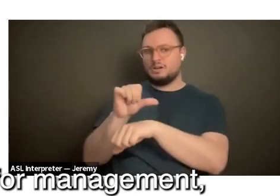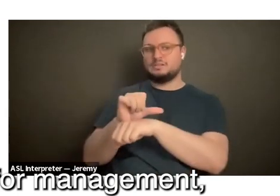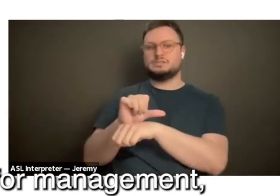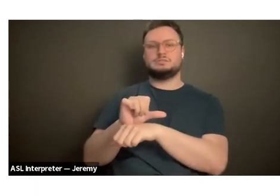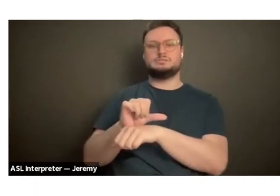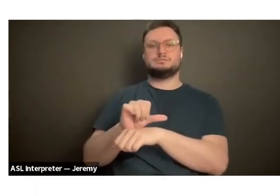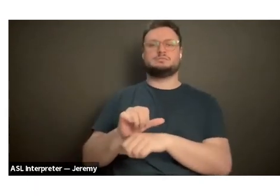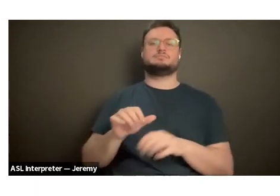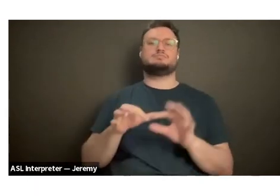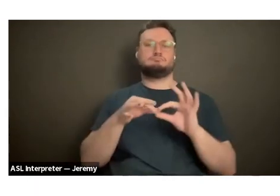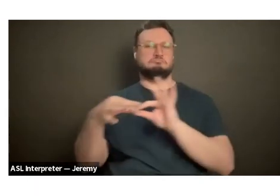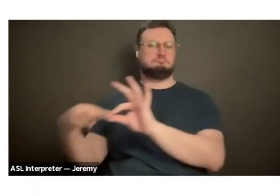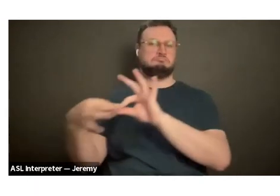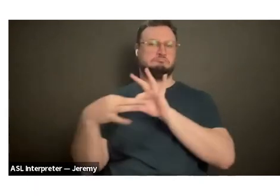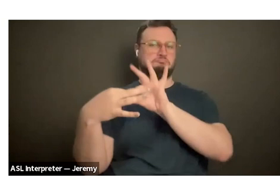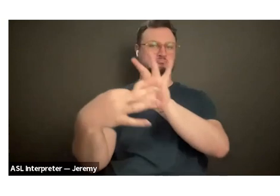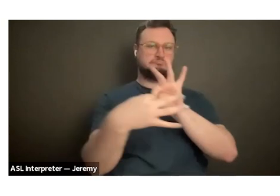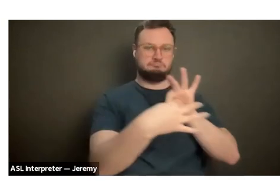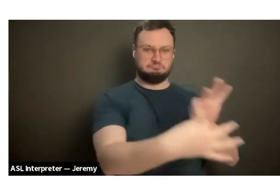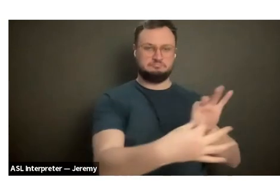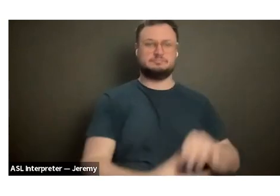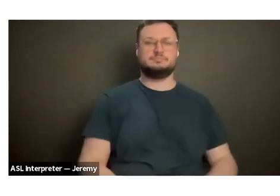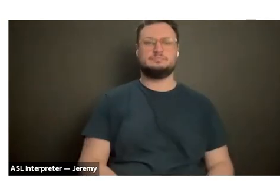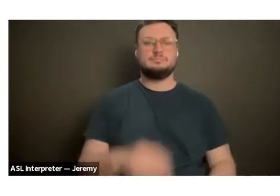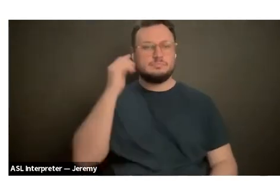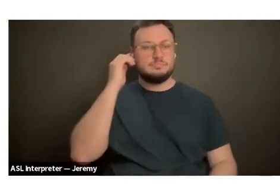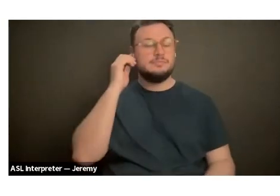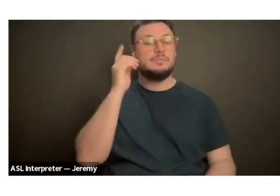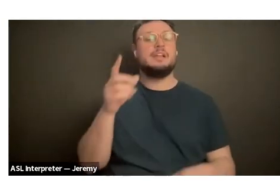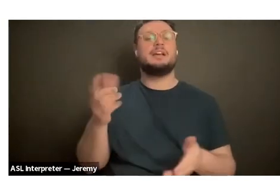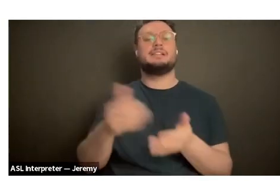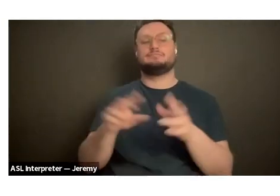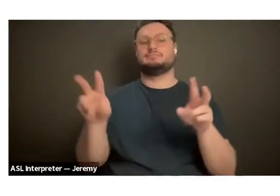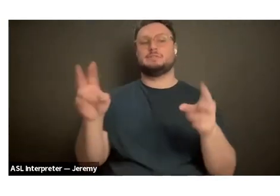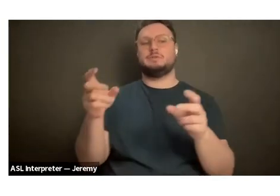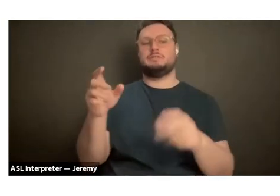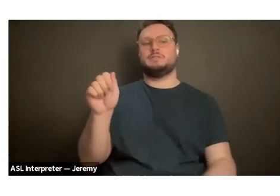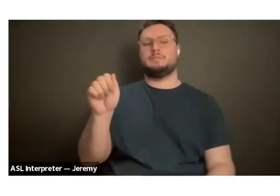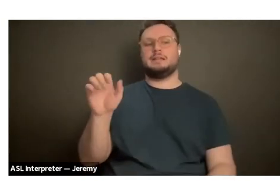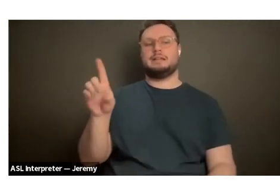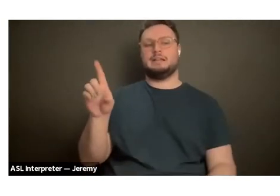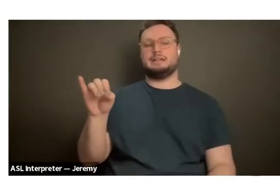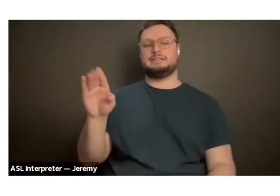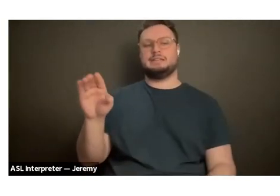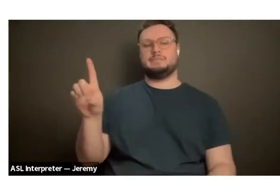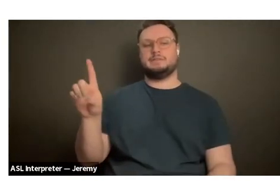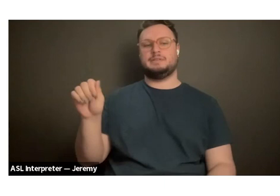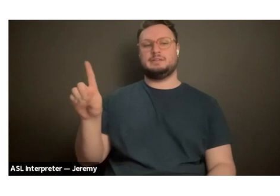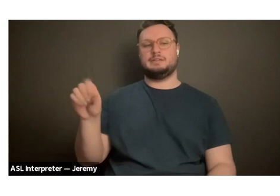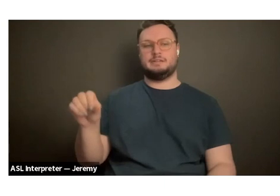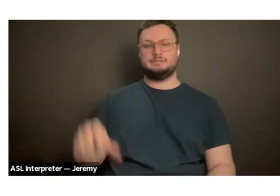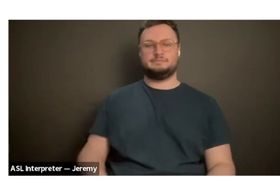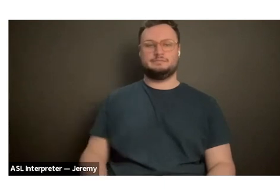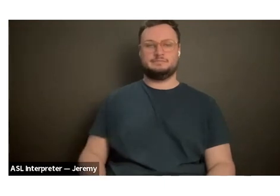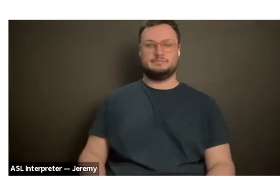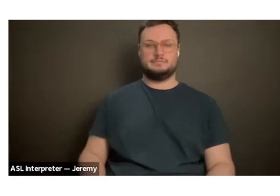a wonderful quote from the incredible Adib Dada, and Adib, he quoted, open quote, instead of fleeing